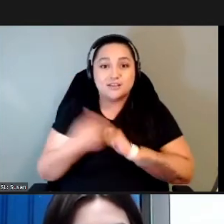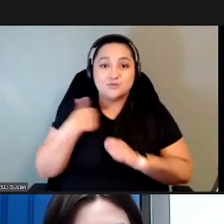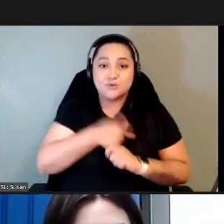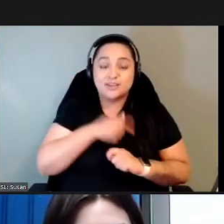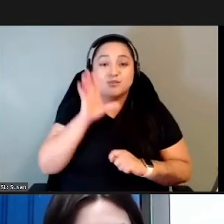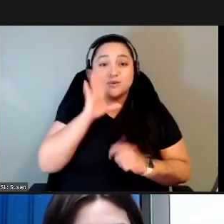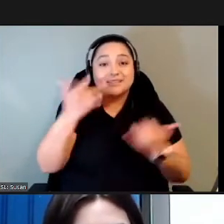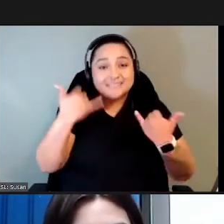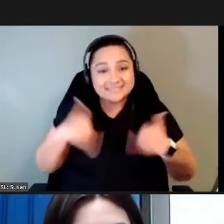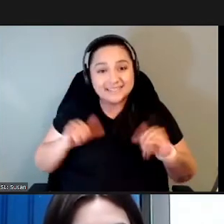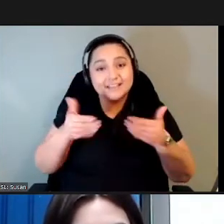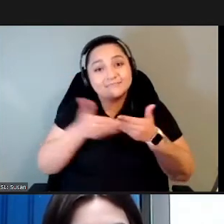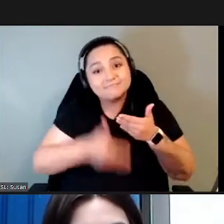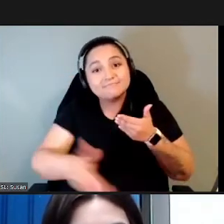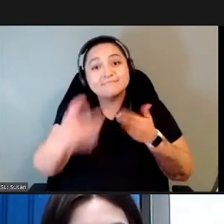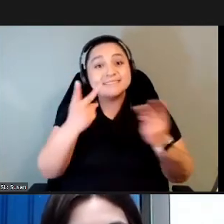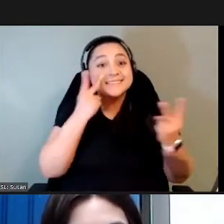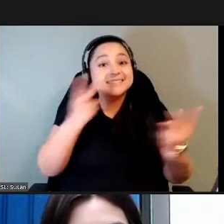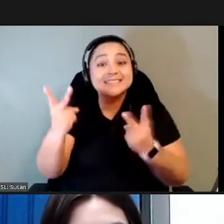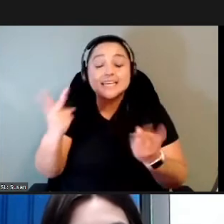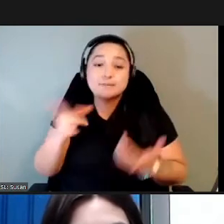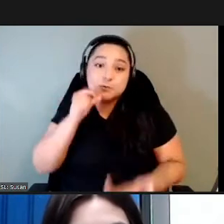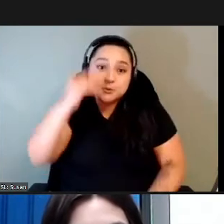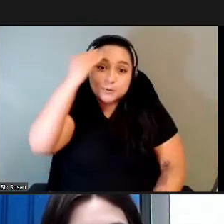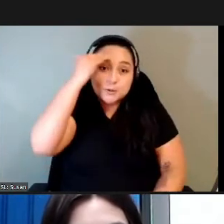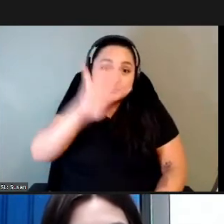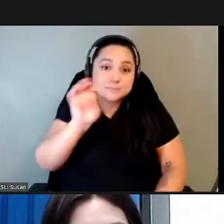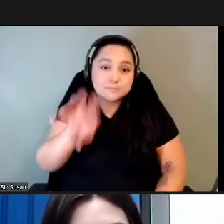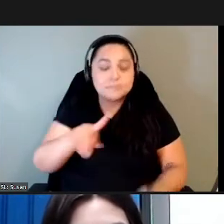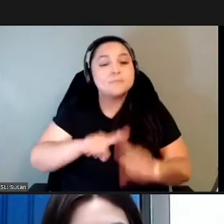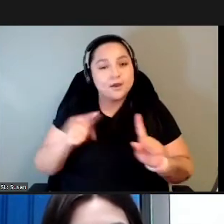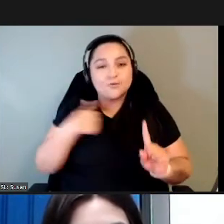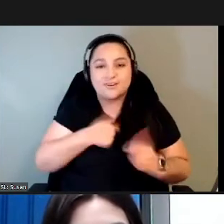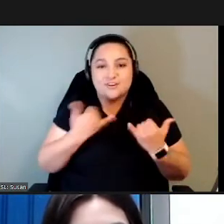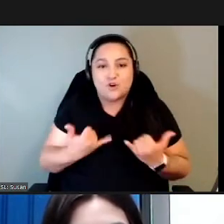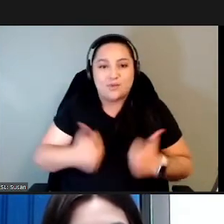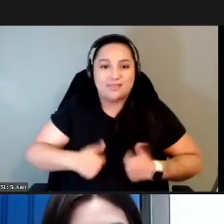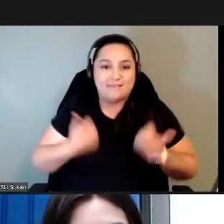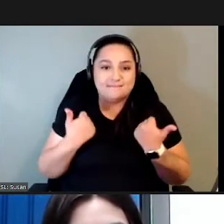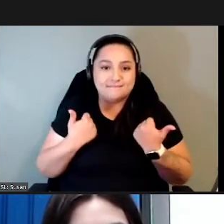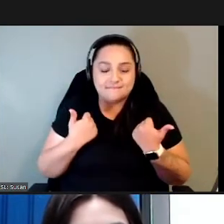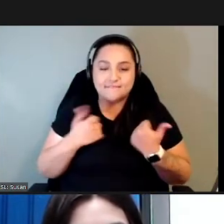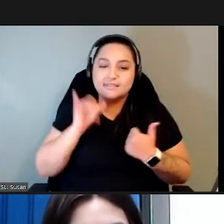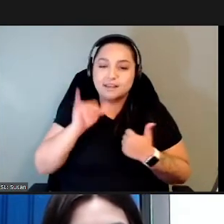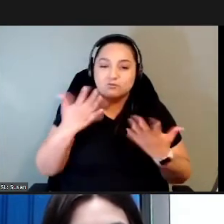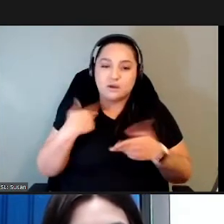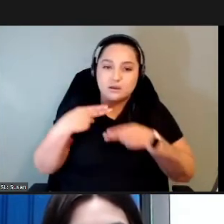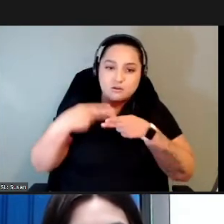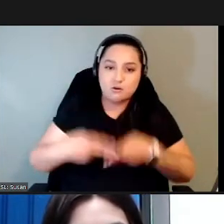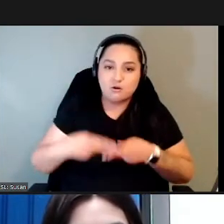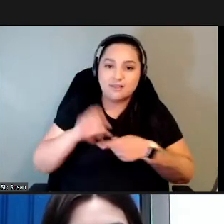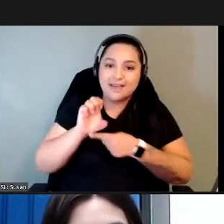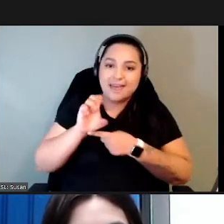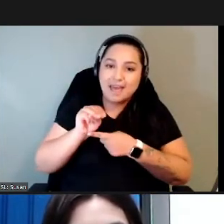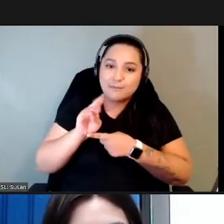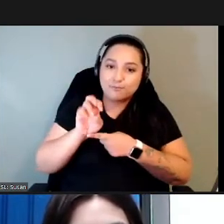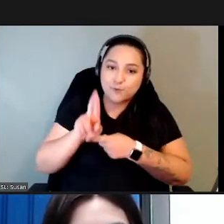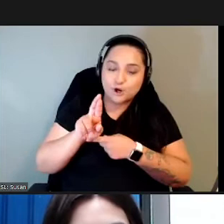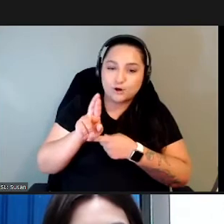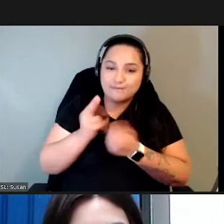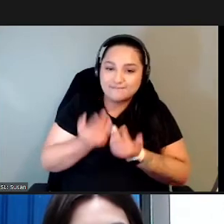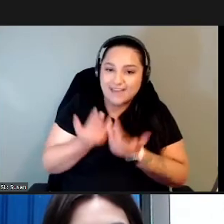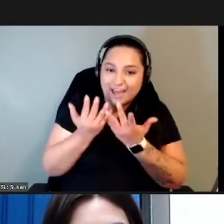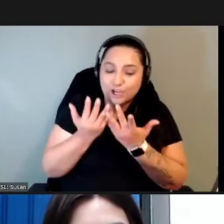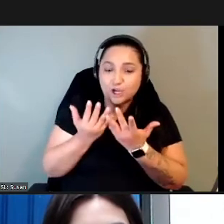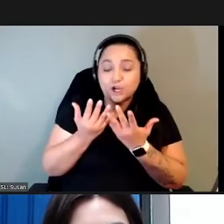alive. And this is a moment to say, this is what I call an ember. This is what I call fire. This is what I call hope. And this is what